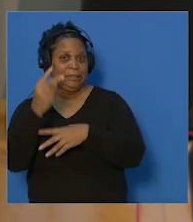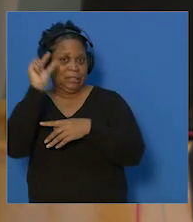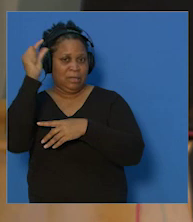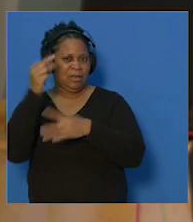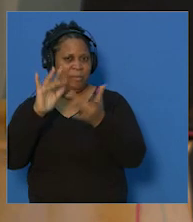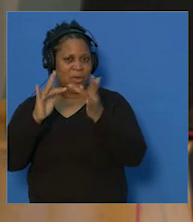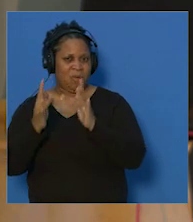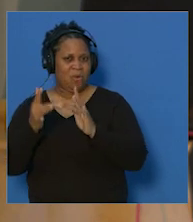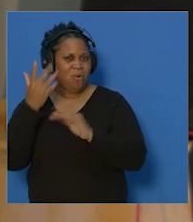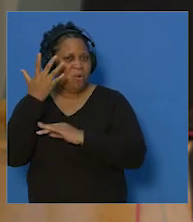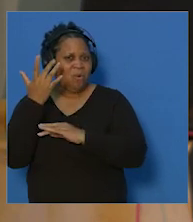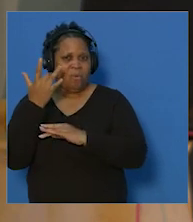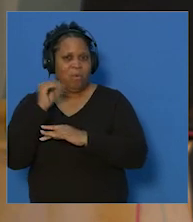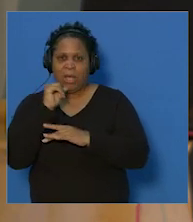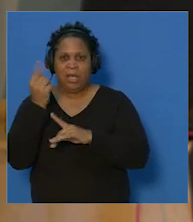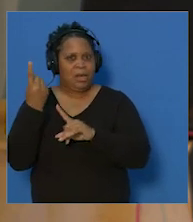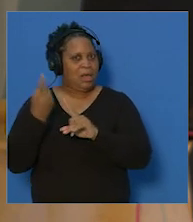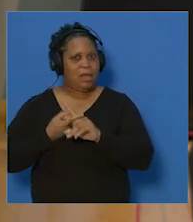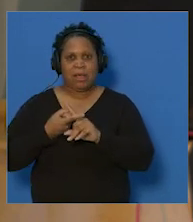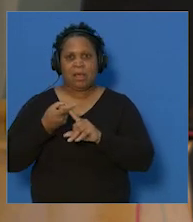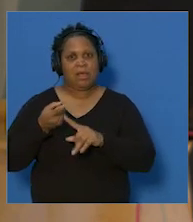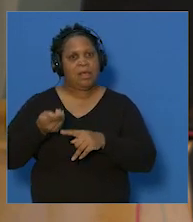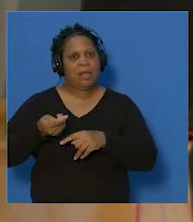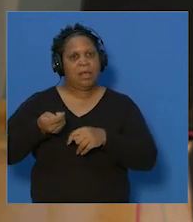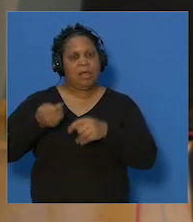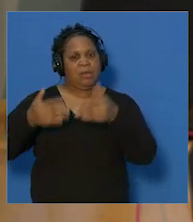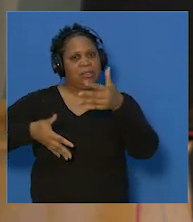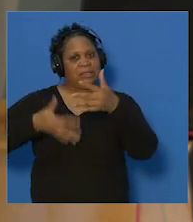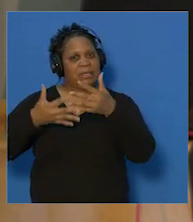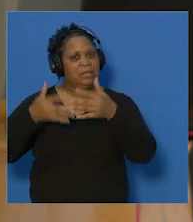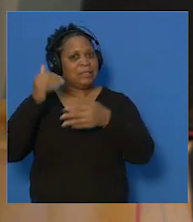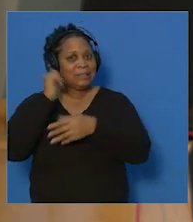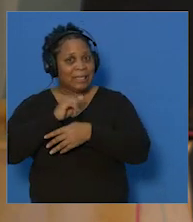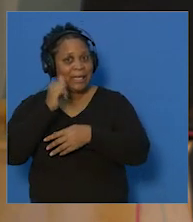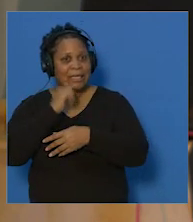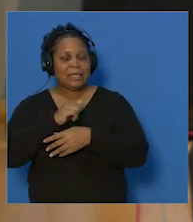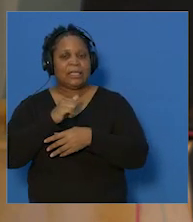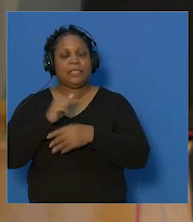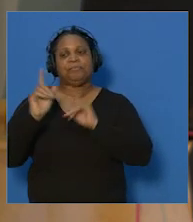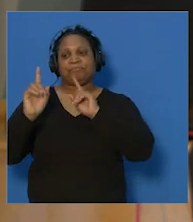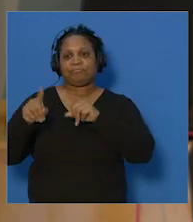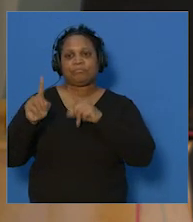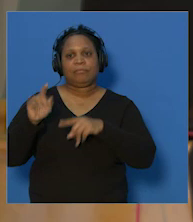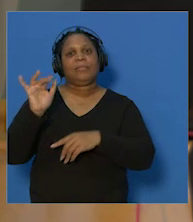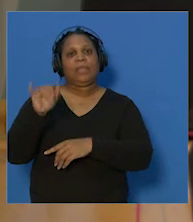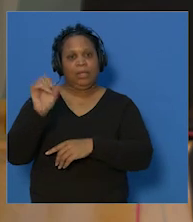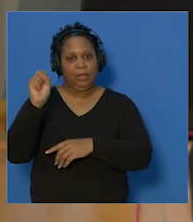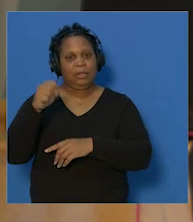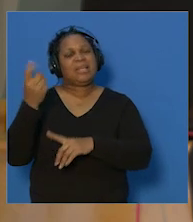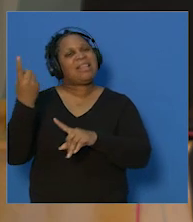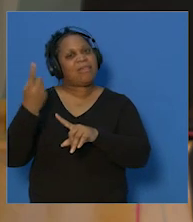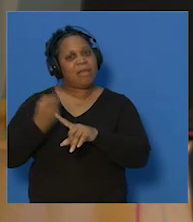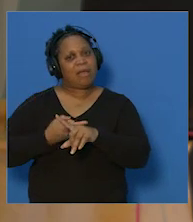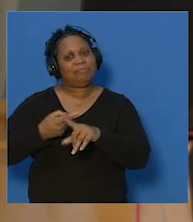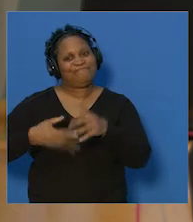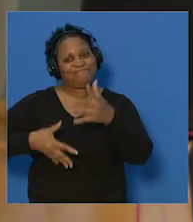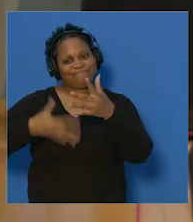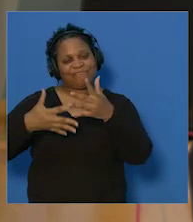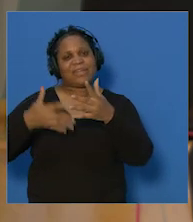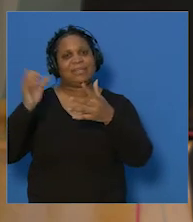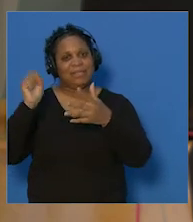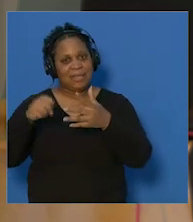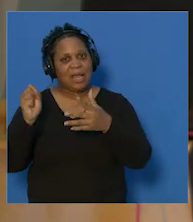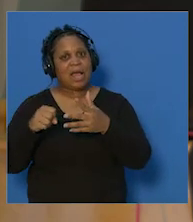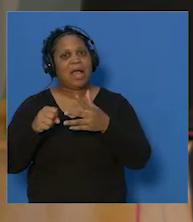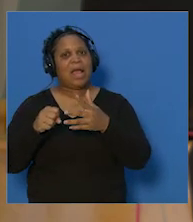are the official numbers not automatically updated daily and on a timely basis? Those official numbers are updated daily, and they're done